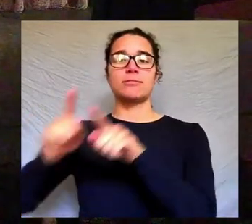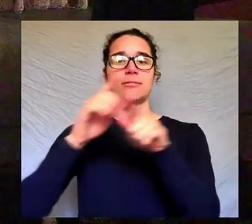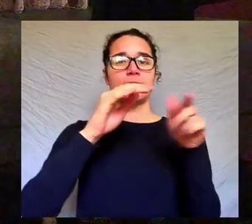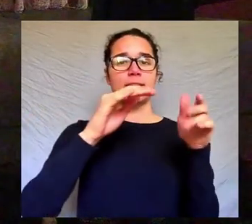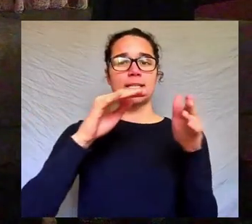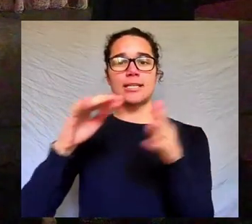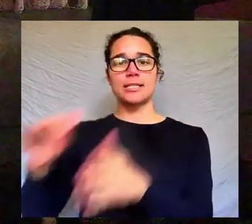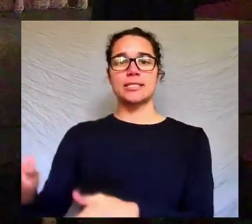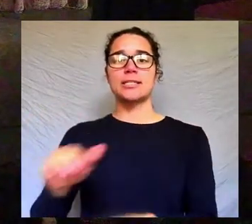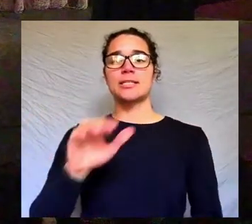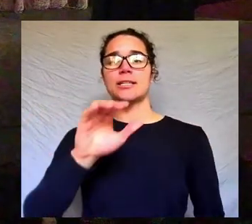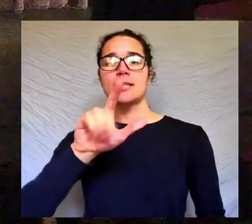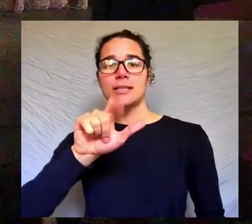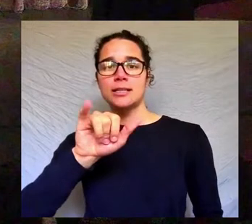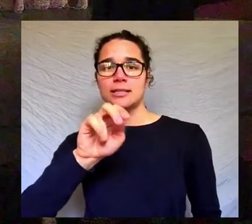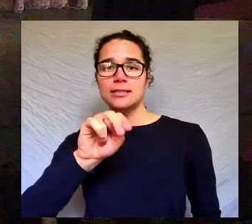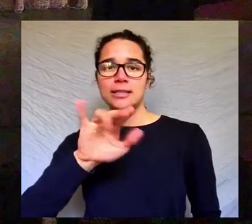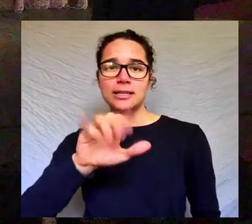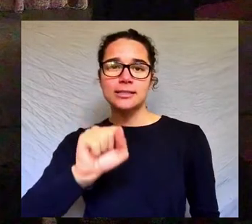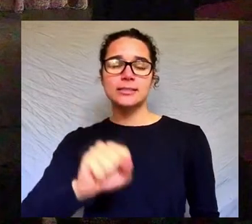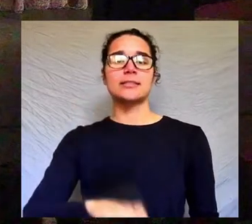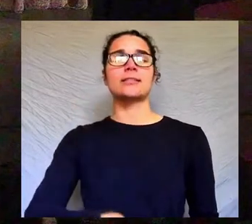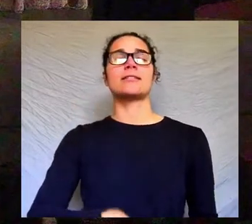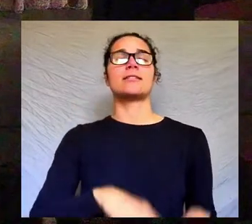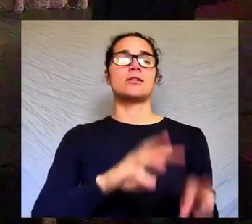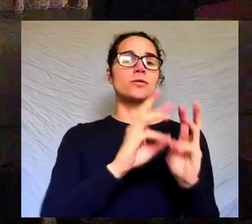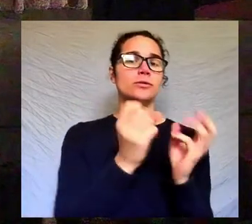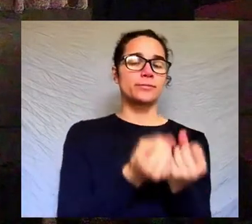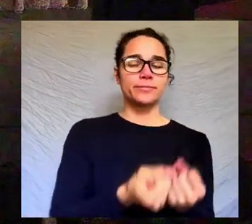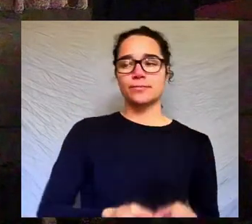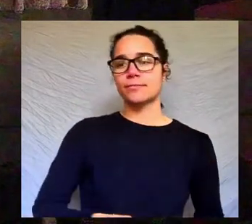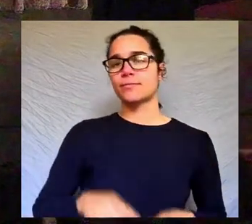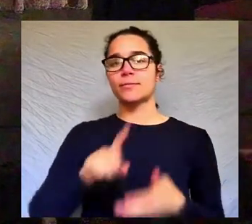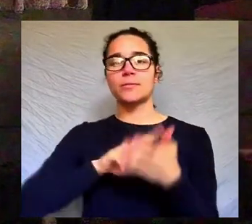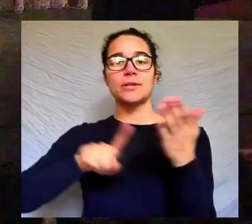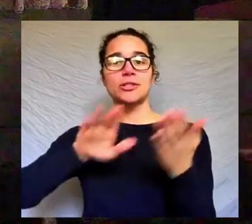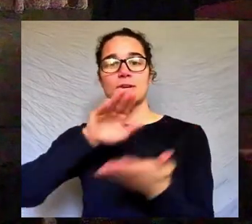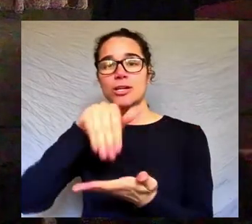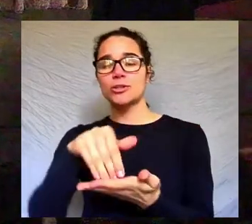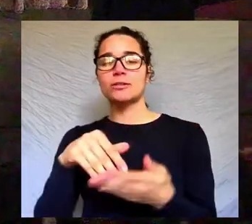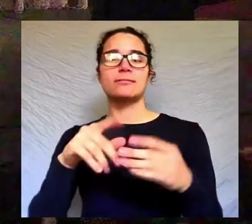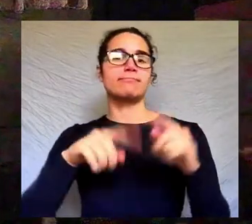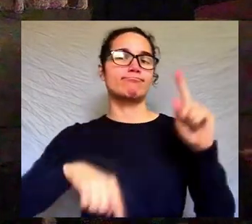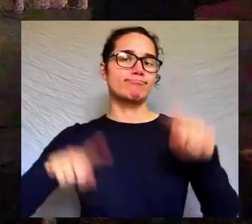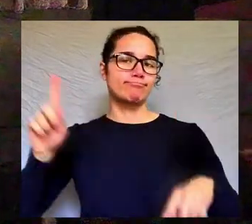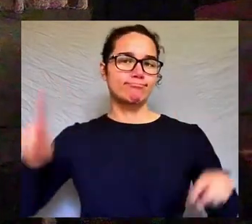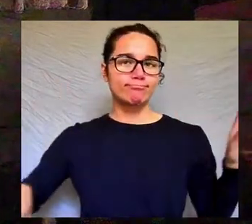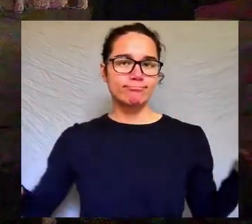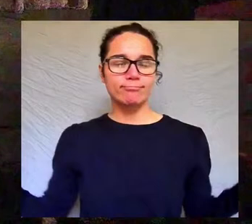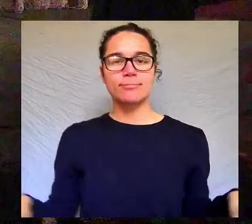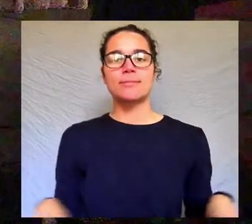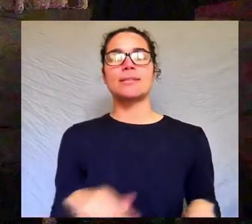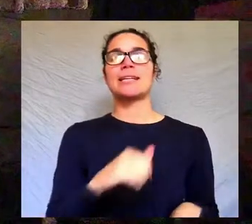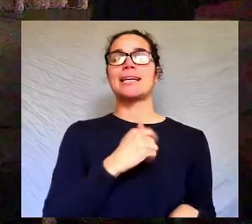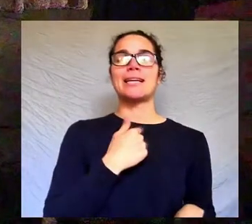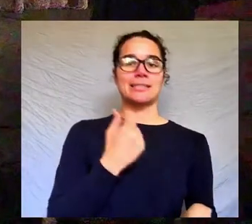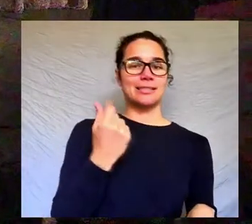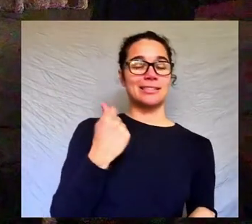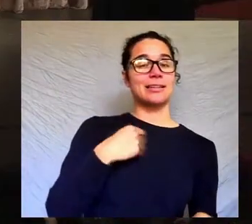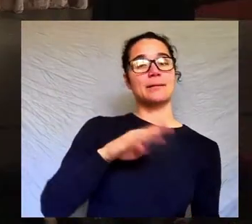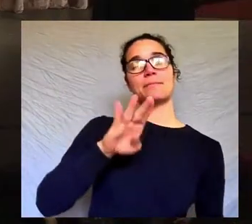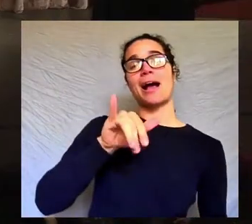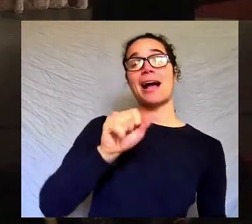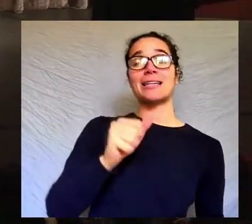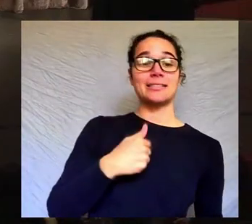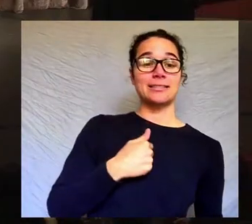clinics, research centers, initiatives, and more. In fact, our law students and faculty are contributing directly to high